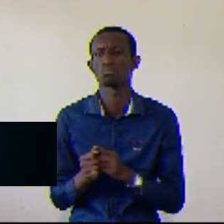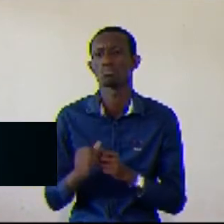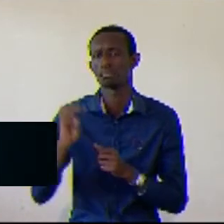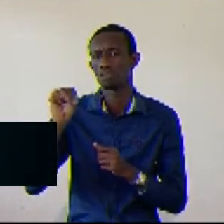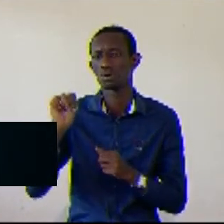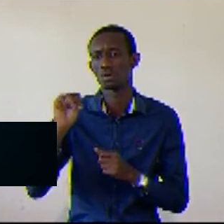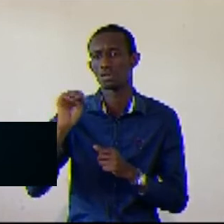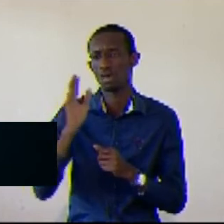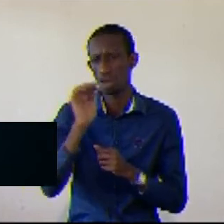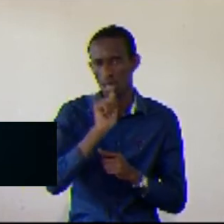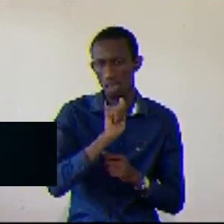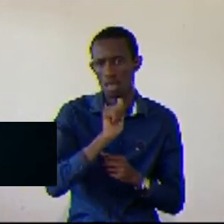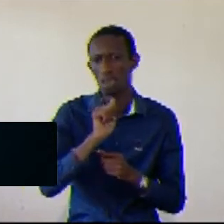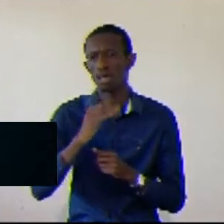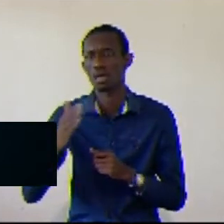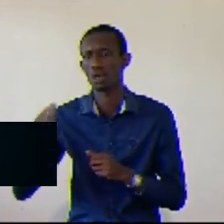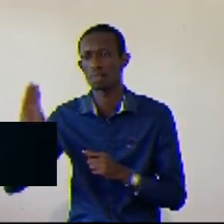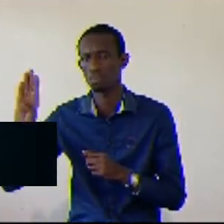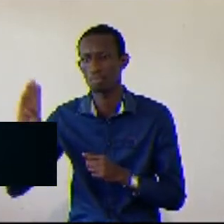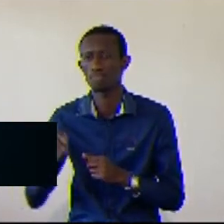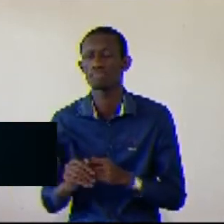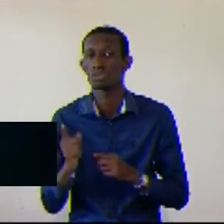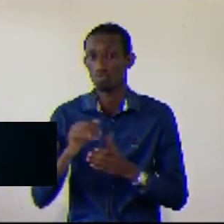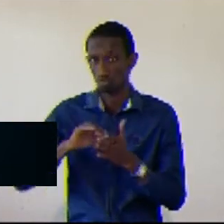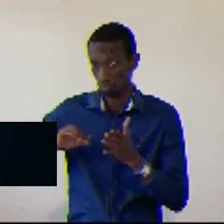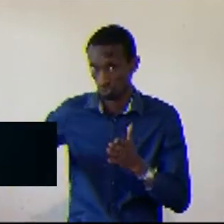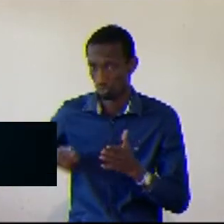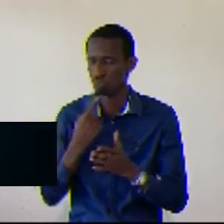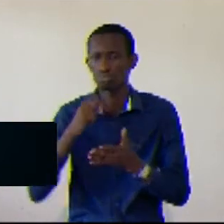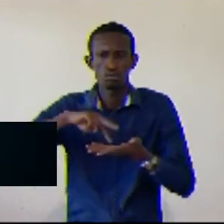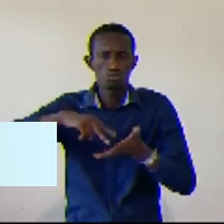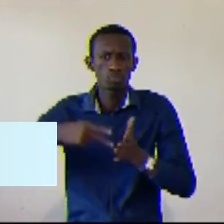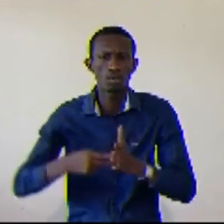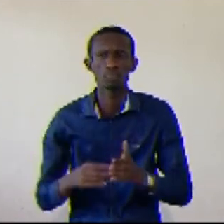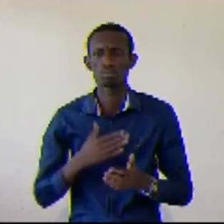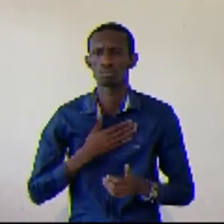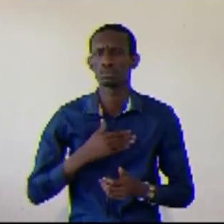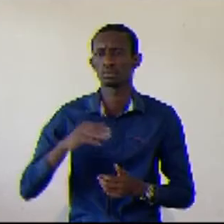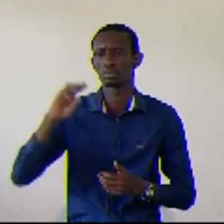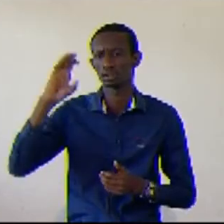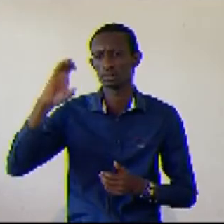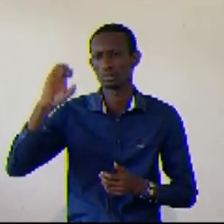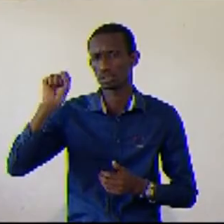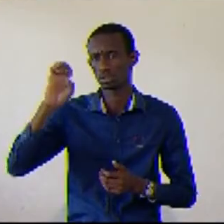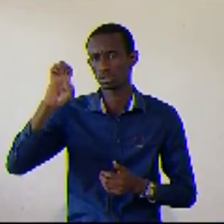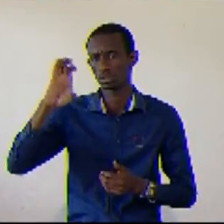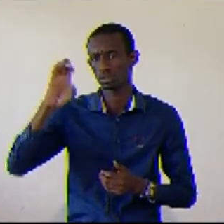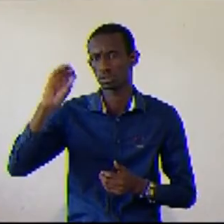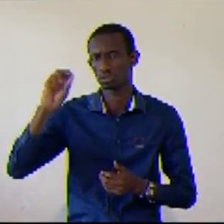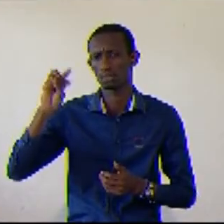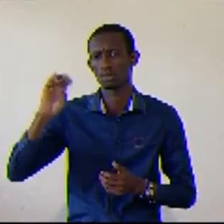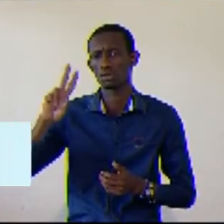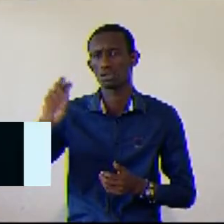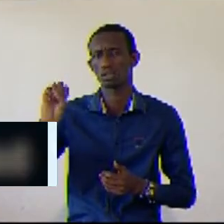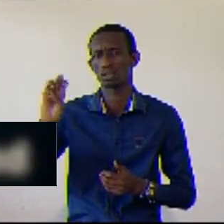interval, means that my sequence is diverging. And, of course,